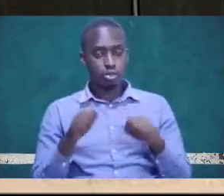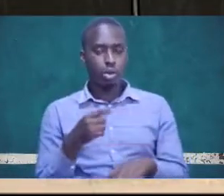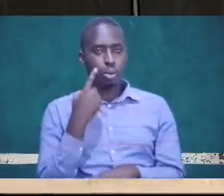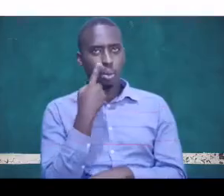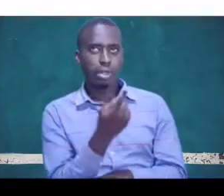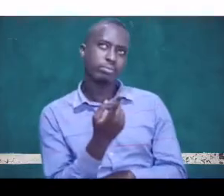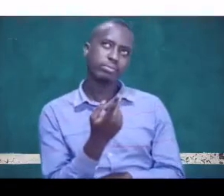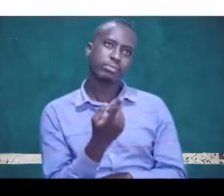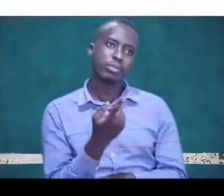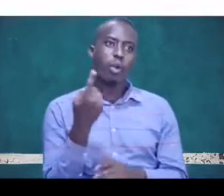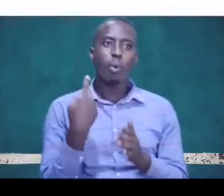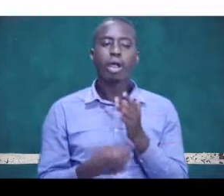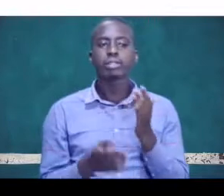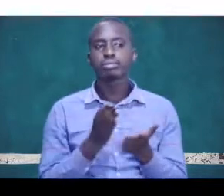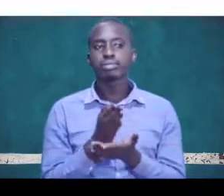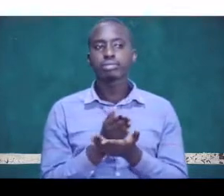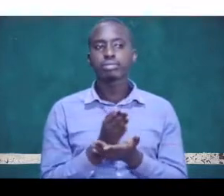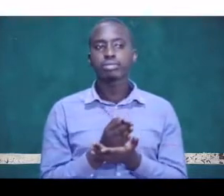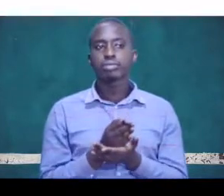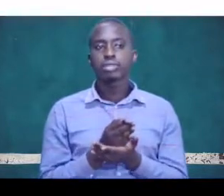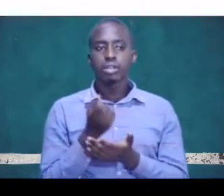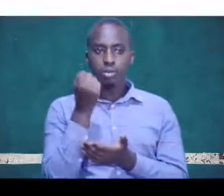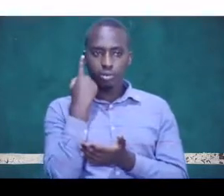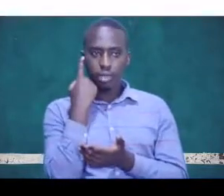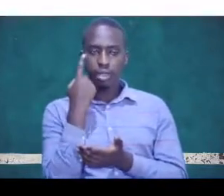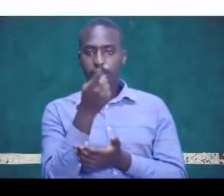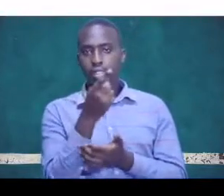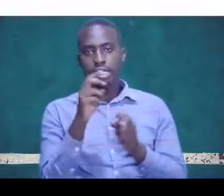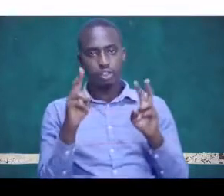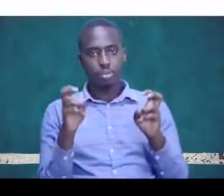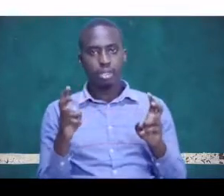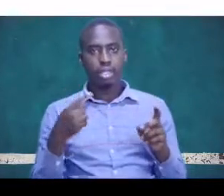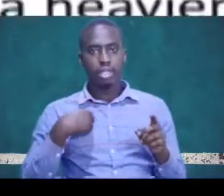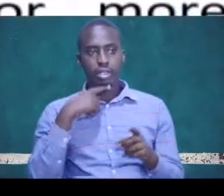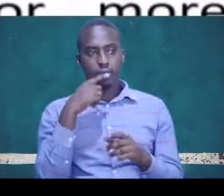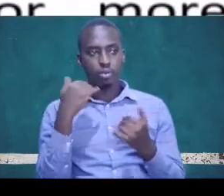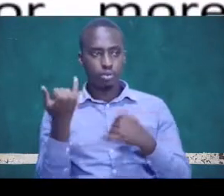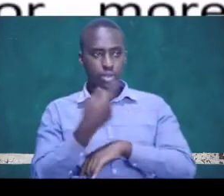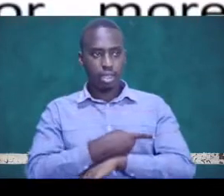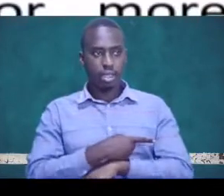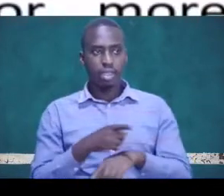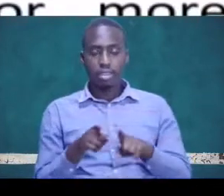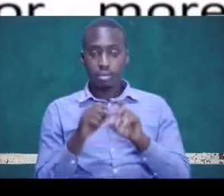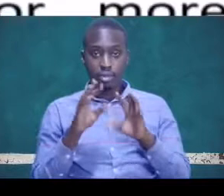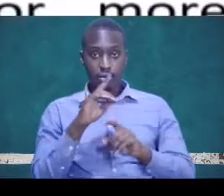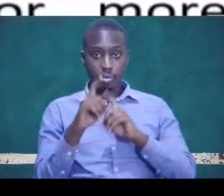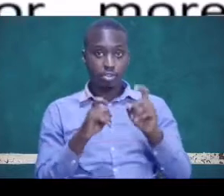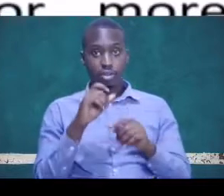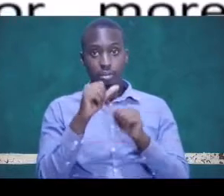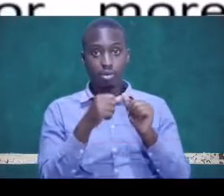say what do you understand by nuclear fusion, as what I've asked you. This nuclear